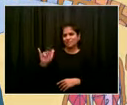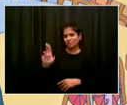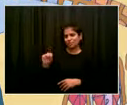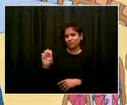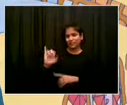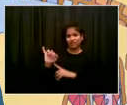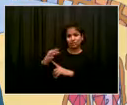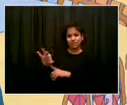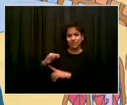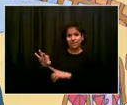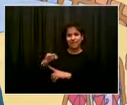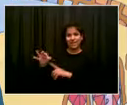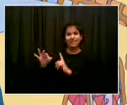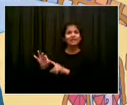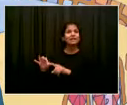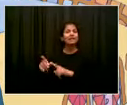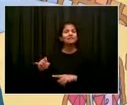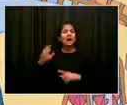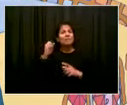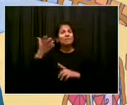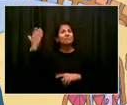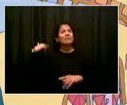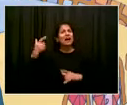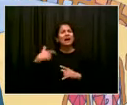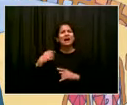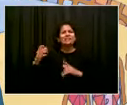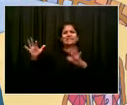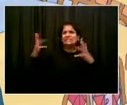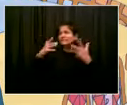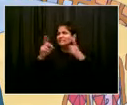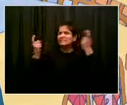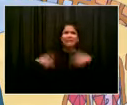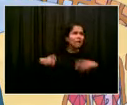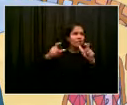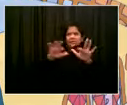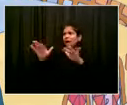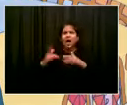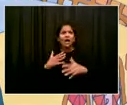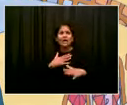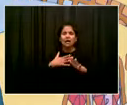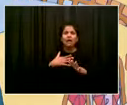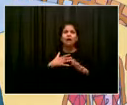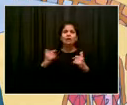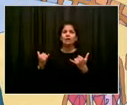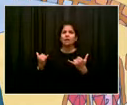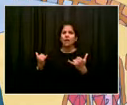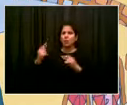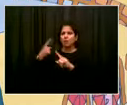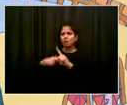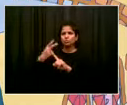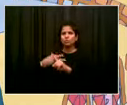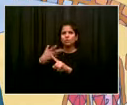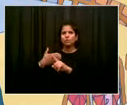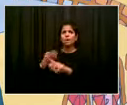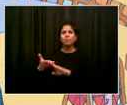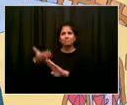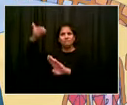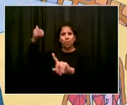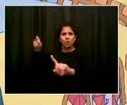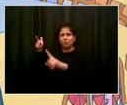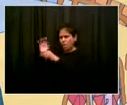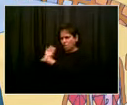gun violence. Amazing efforts being made for months in advance, again, clergy, community groups, Cure Violence Movement,